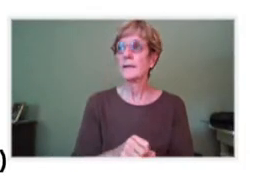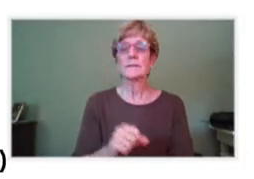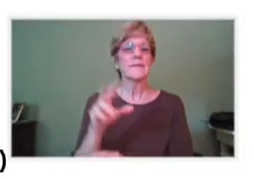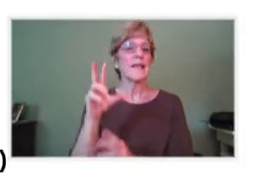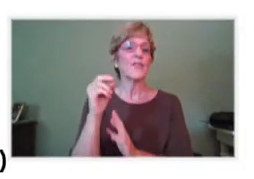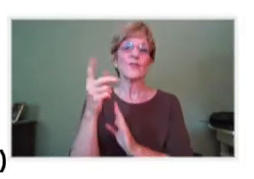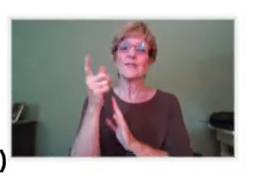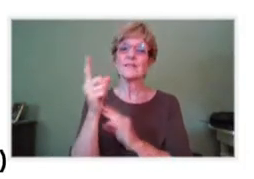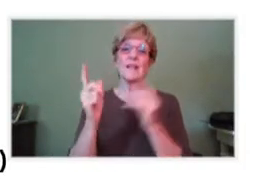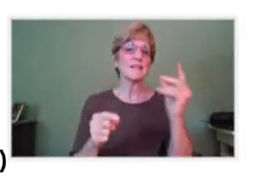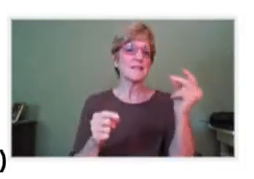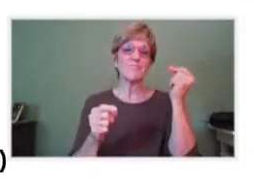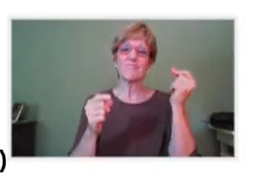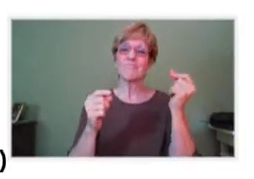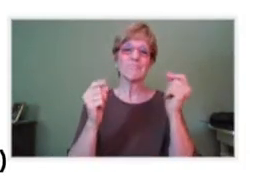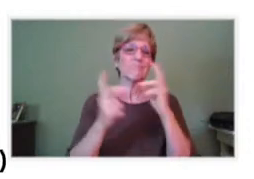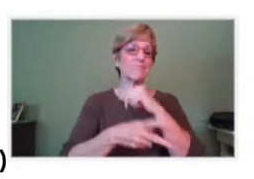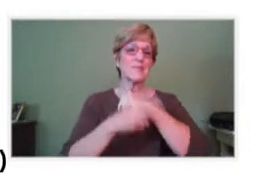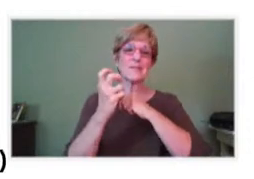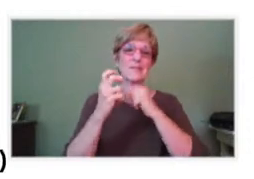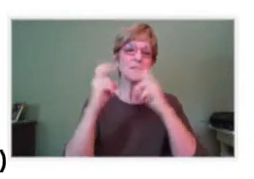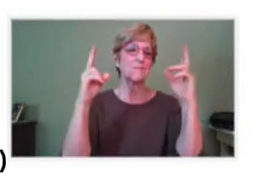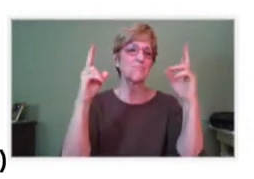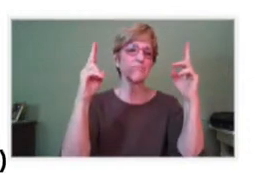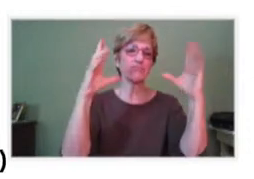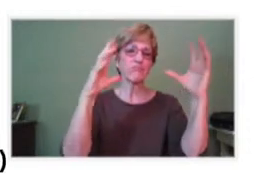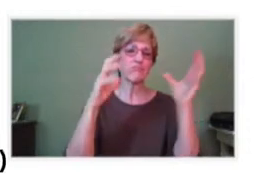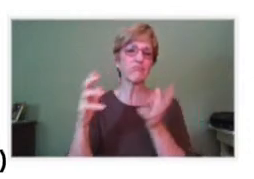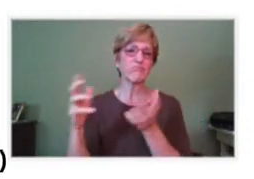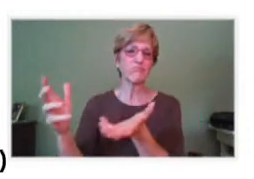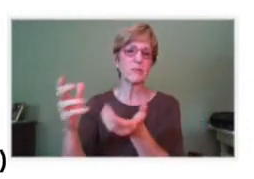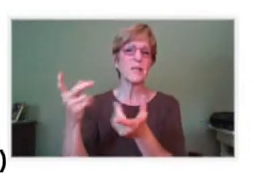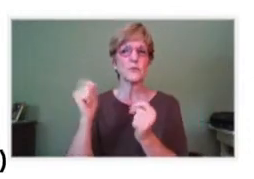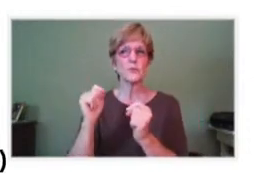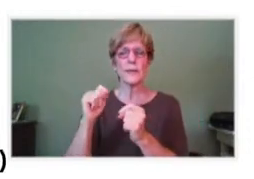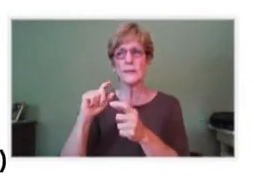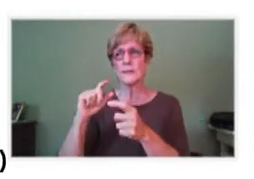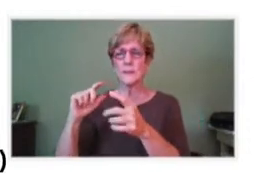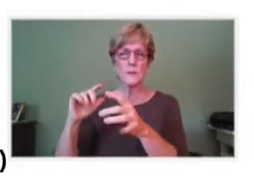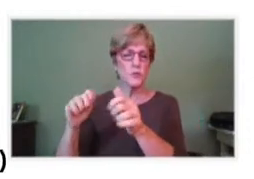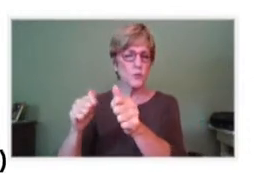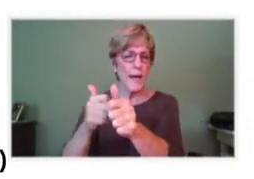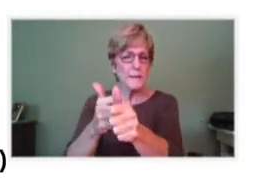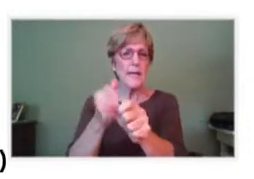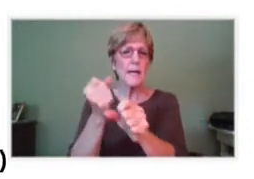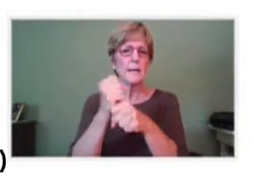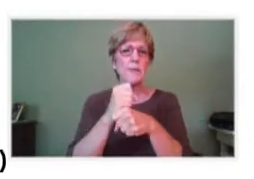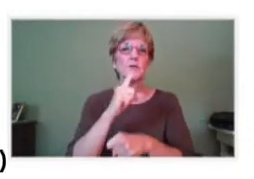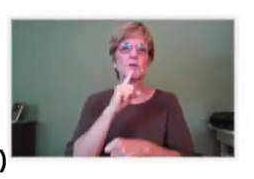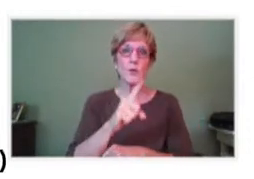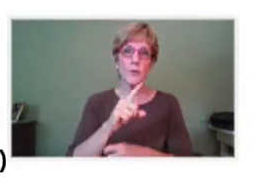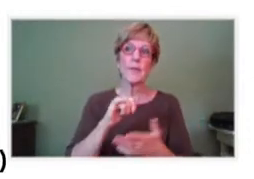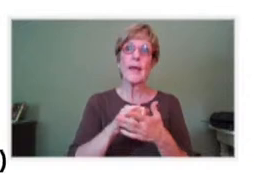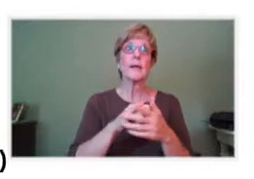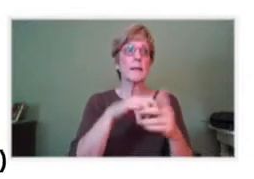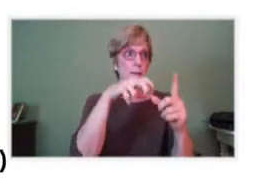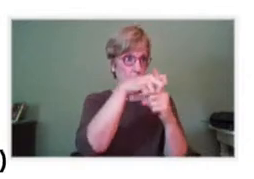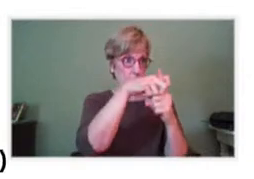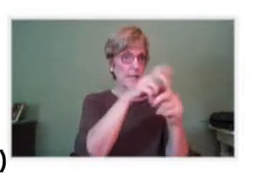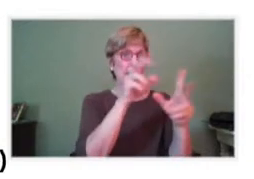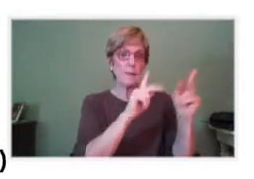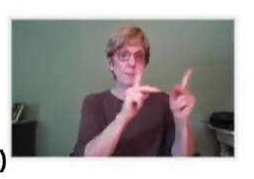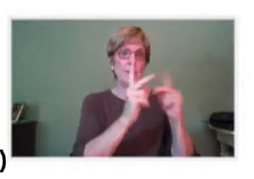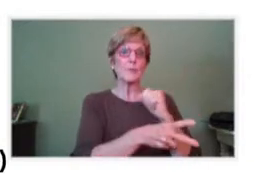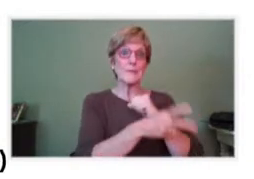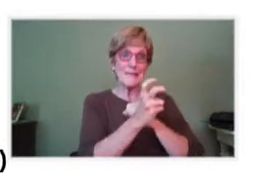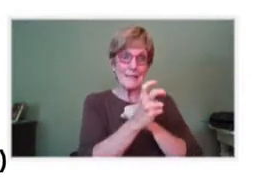seconds to do that. And that's been something that we're trying to track down and make sure that we're not only targeting the people that are stealing them, but